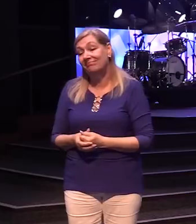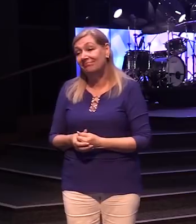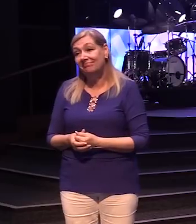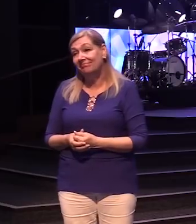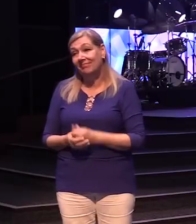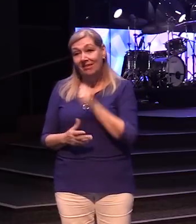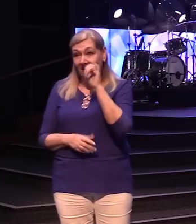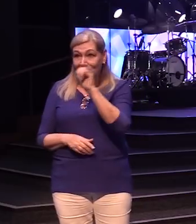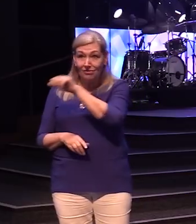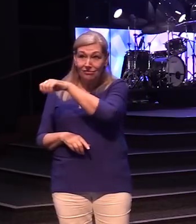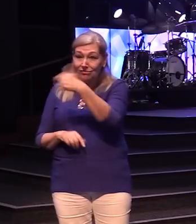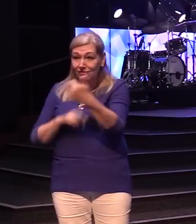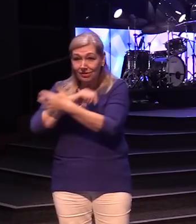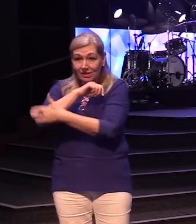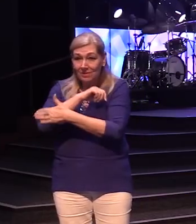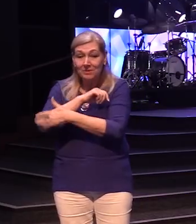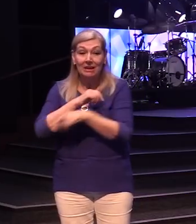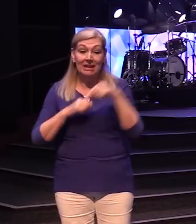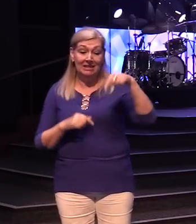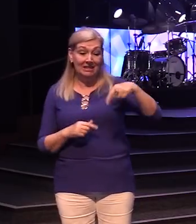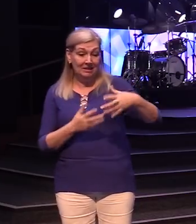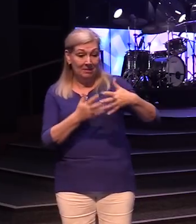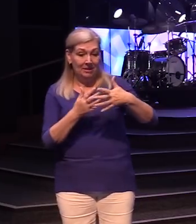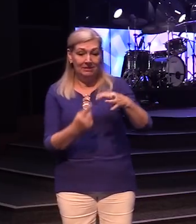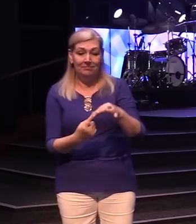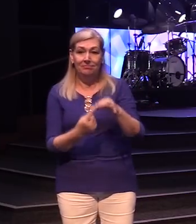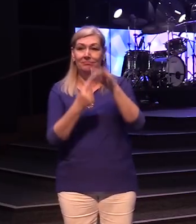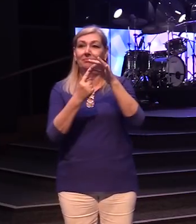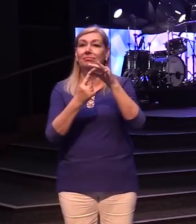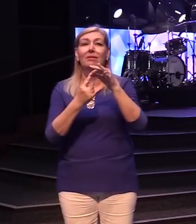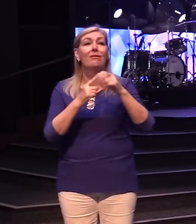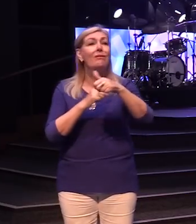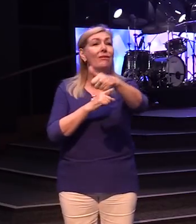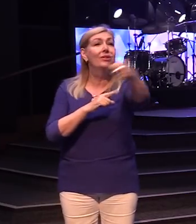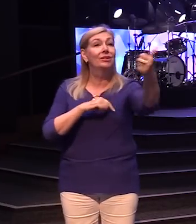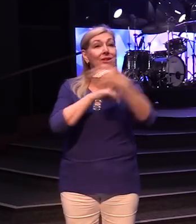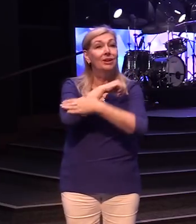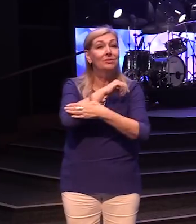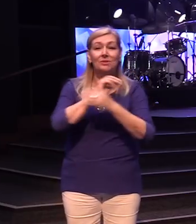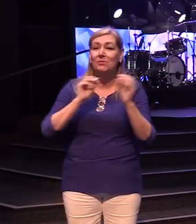America is an exception among the tribes of nations.